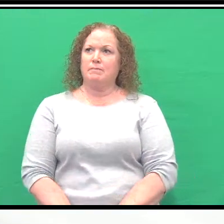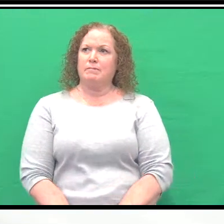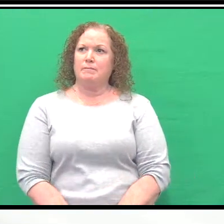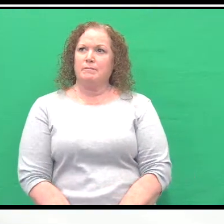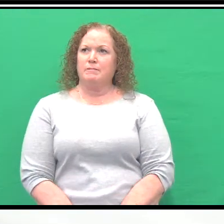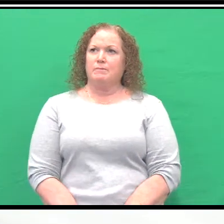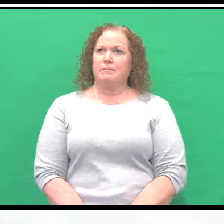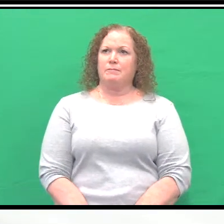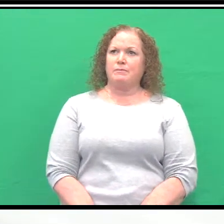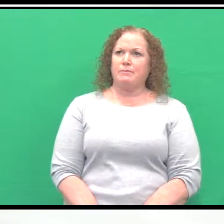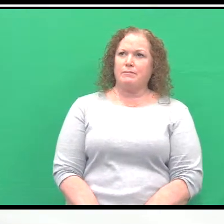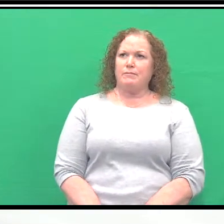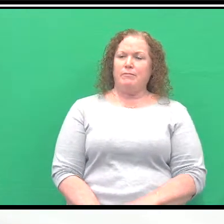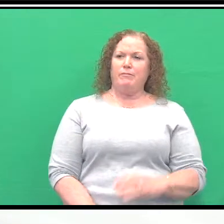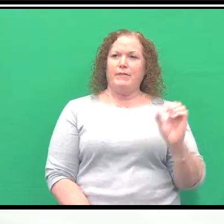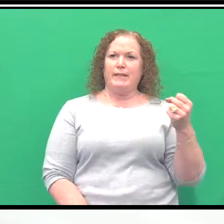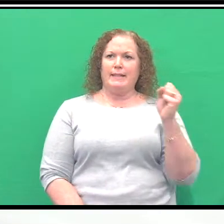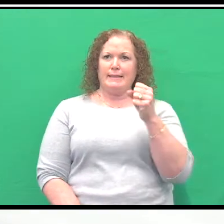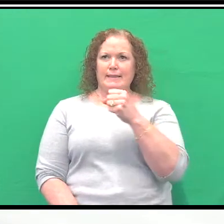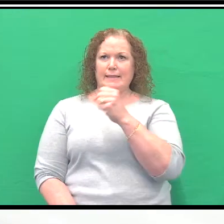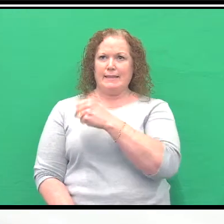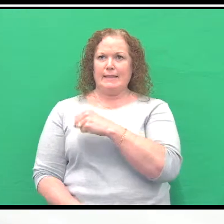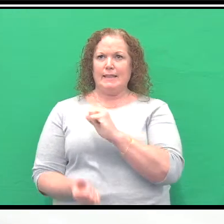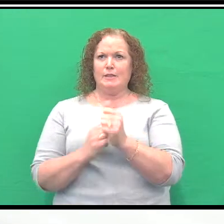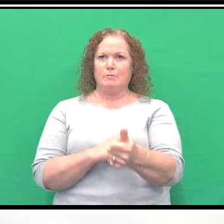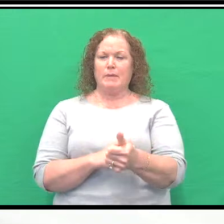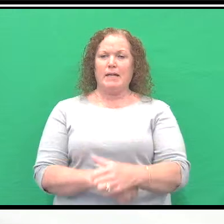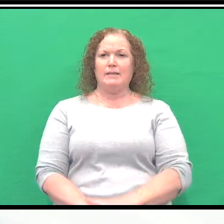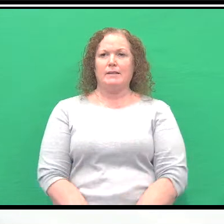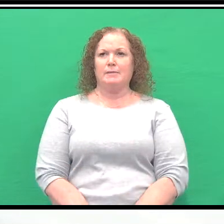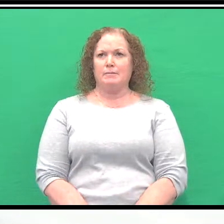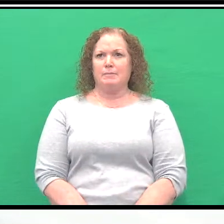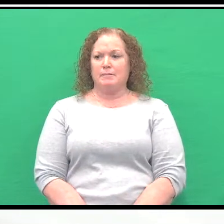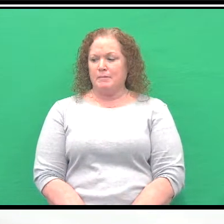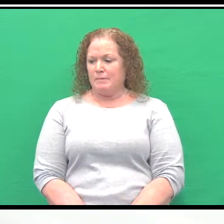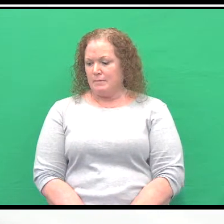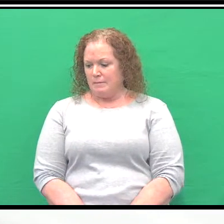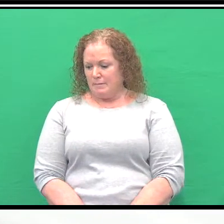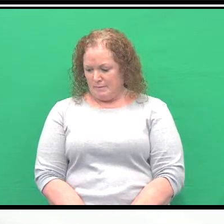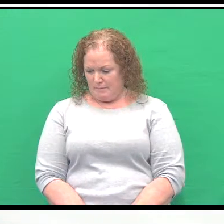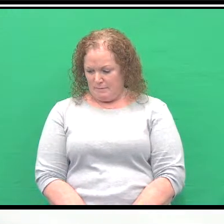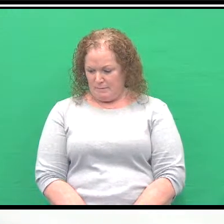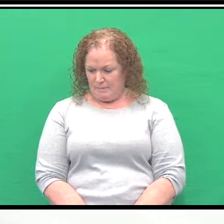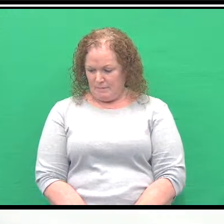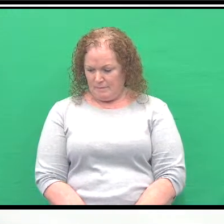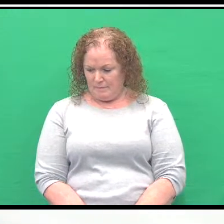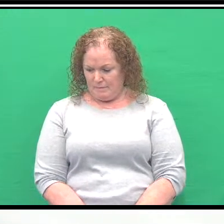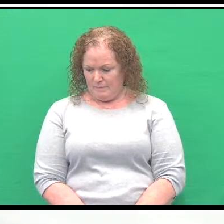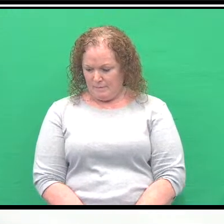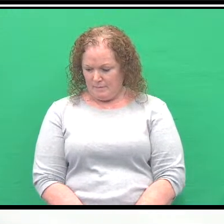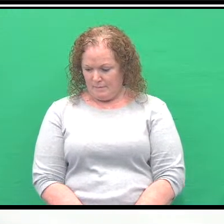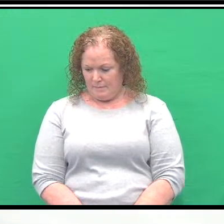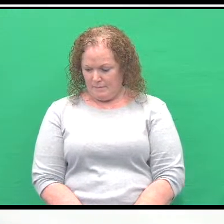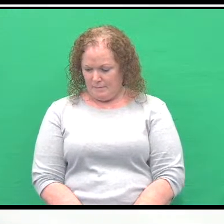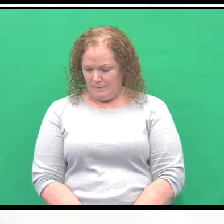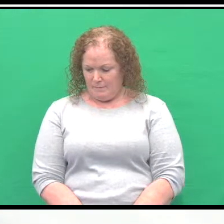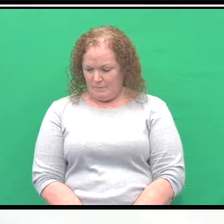All in favor? Aye. Aye. Motion passes. Thank you very much. Item